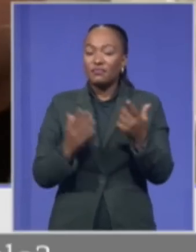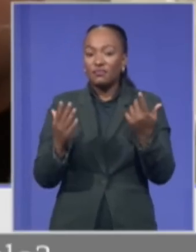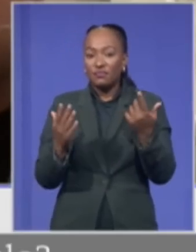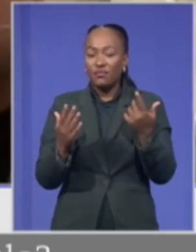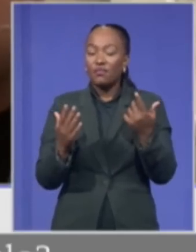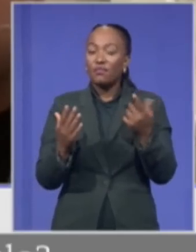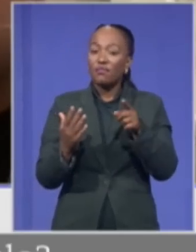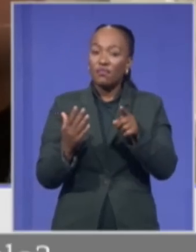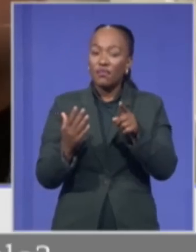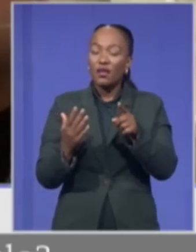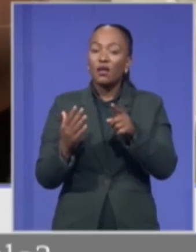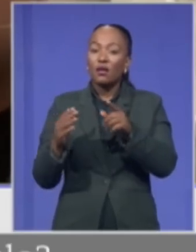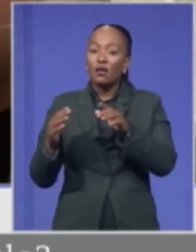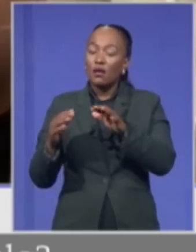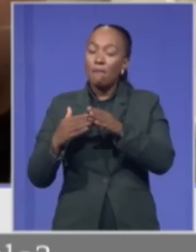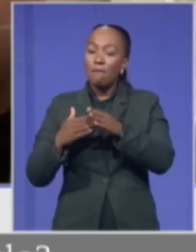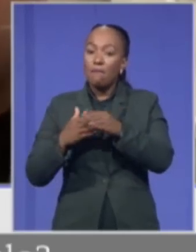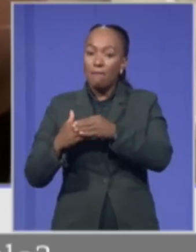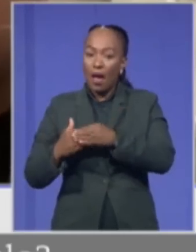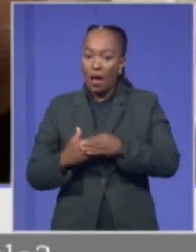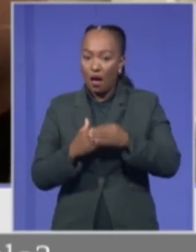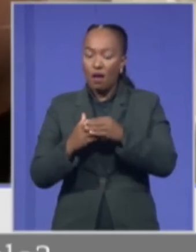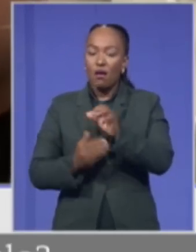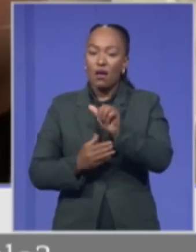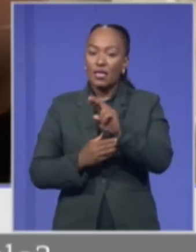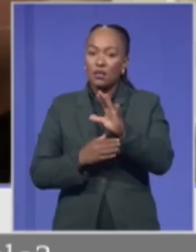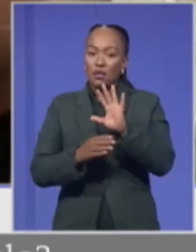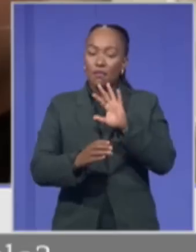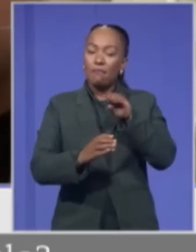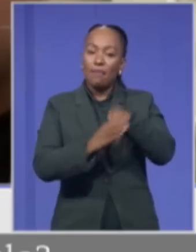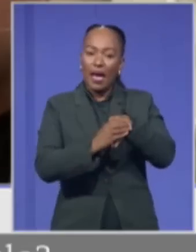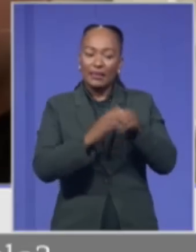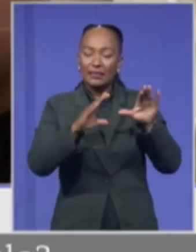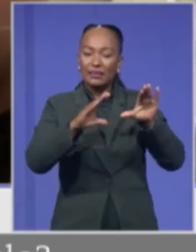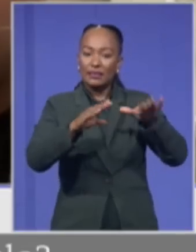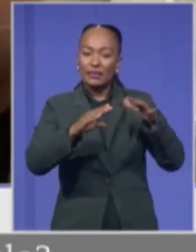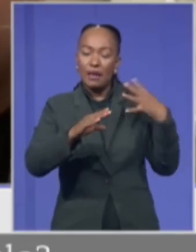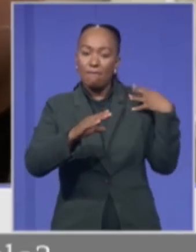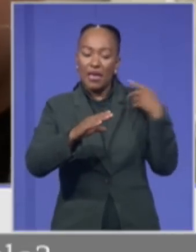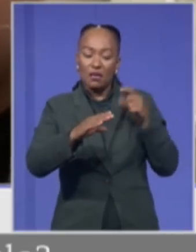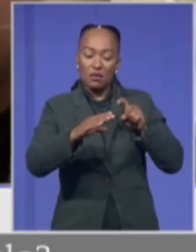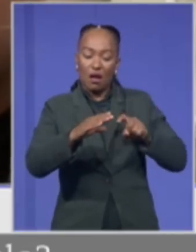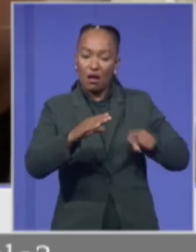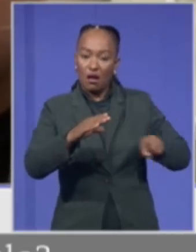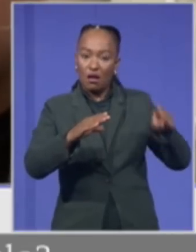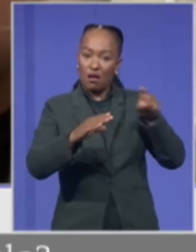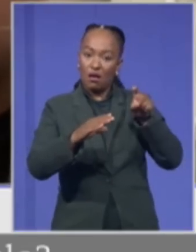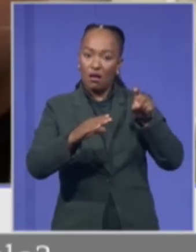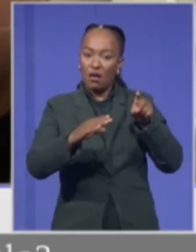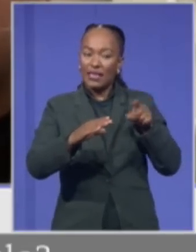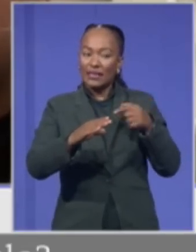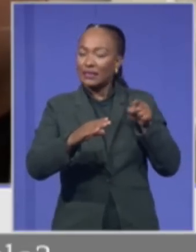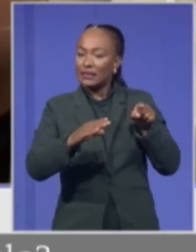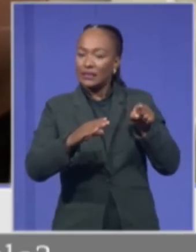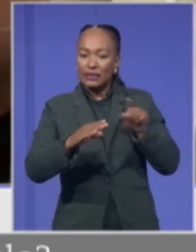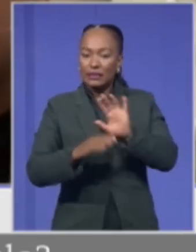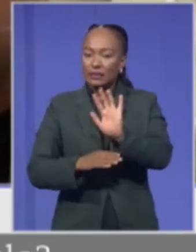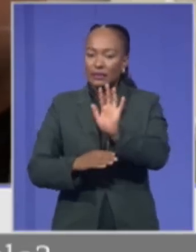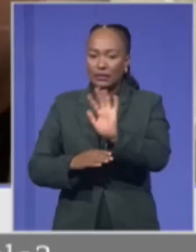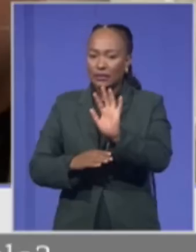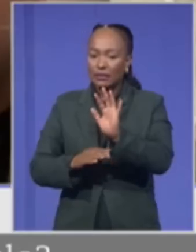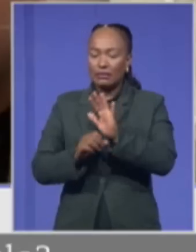maloloko a African National Congress a leng karolo ya cabinet oba khuduthama ya naga ba le ba bontšha gore e tlo ba le kgatelelo e ntši